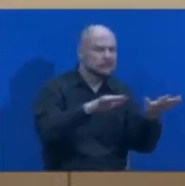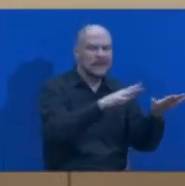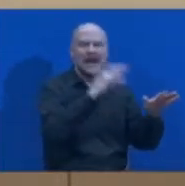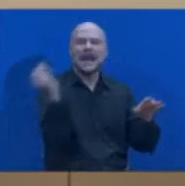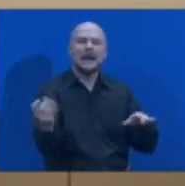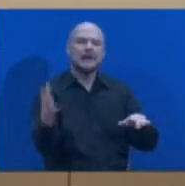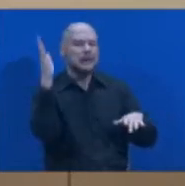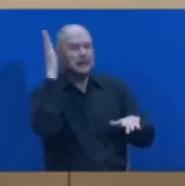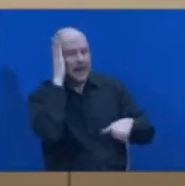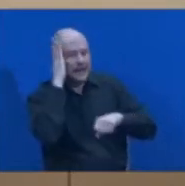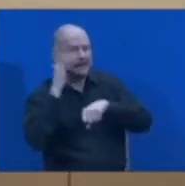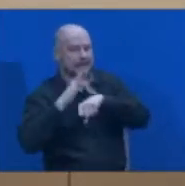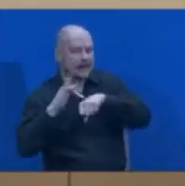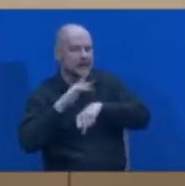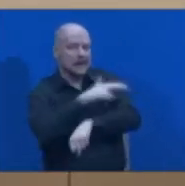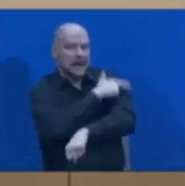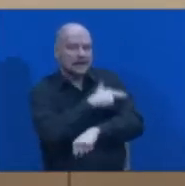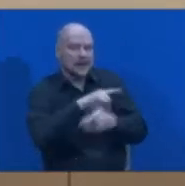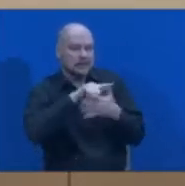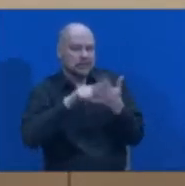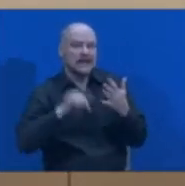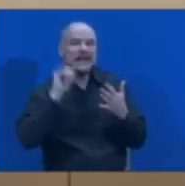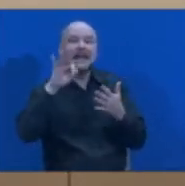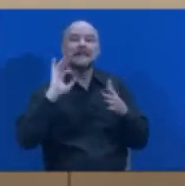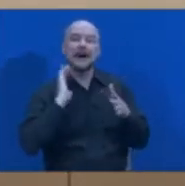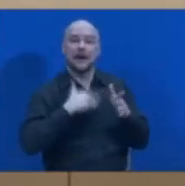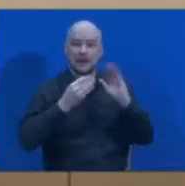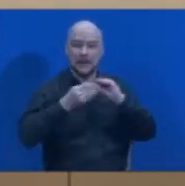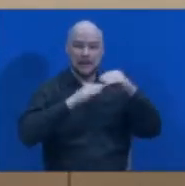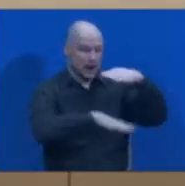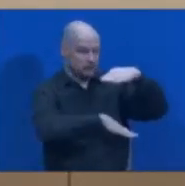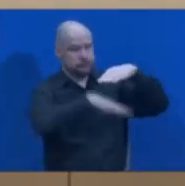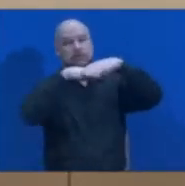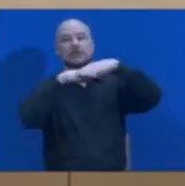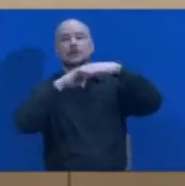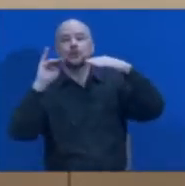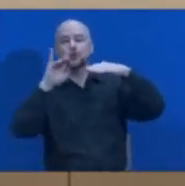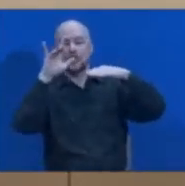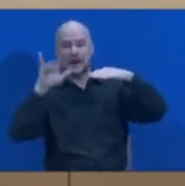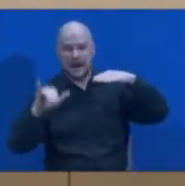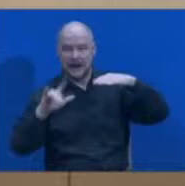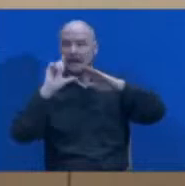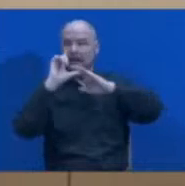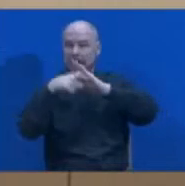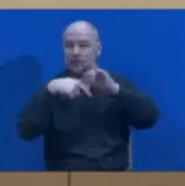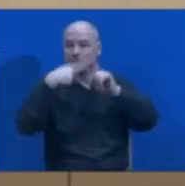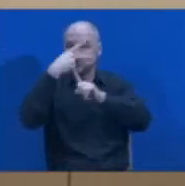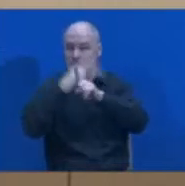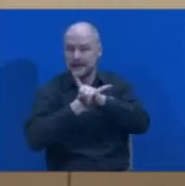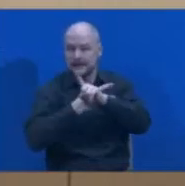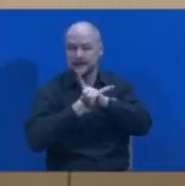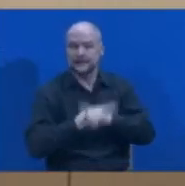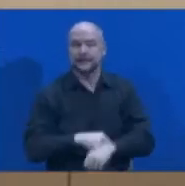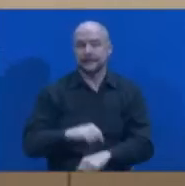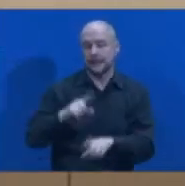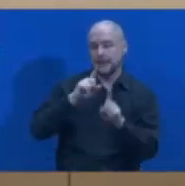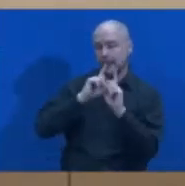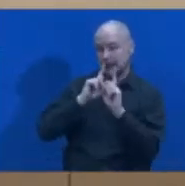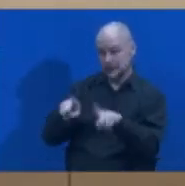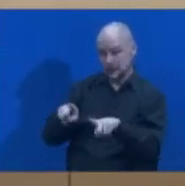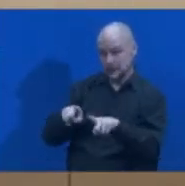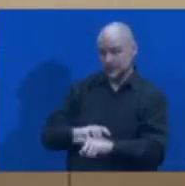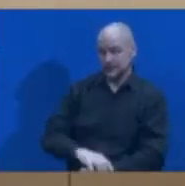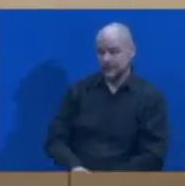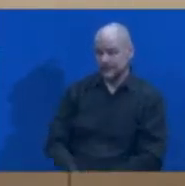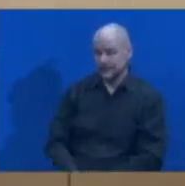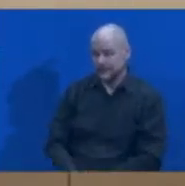and ventilators if we do peak in July. So what I can tell you right now, based on the data that we have, and I don't have all the